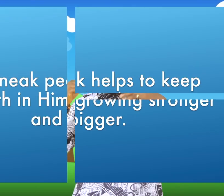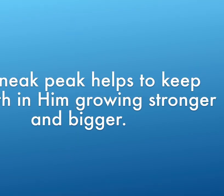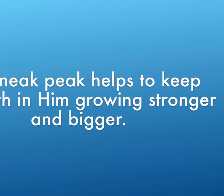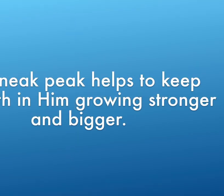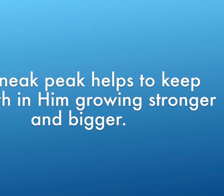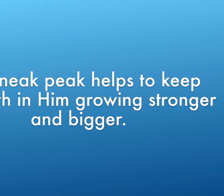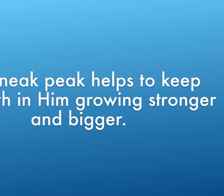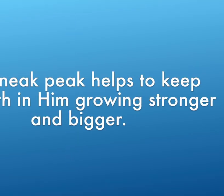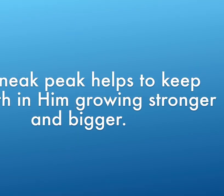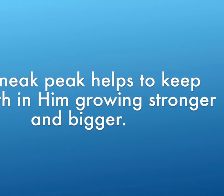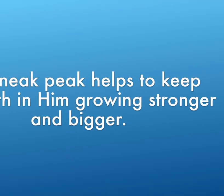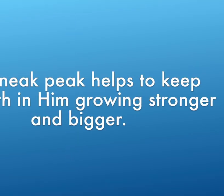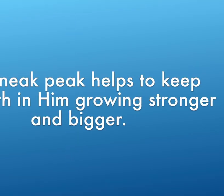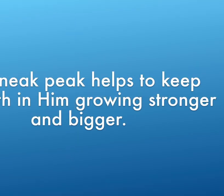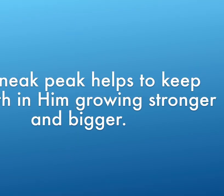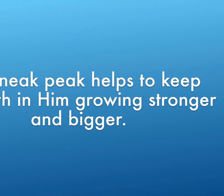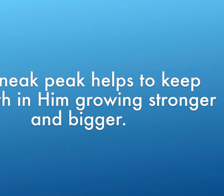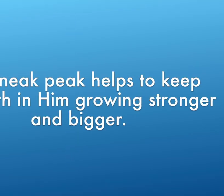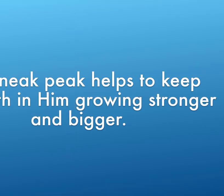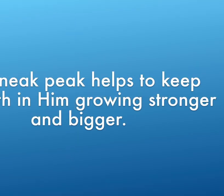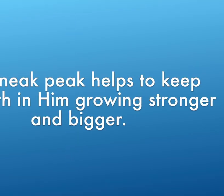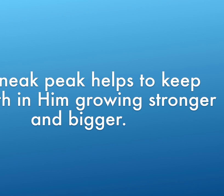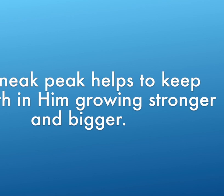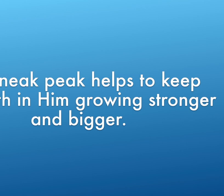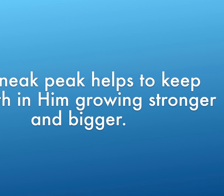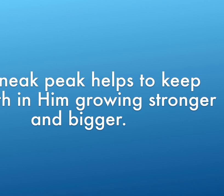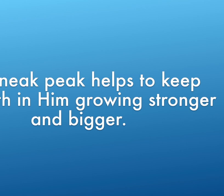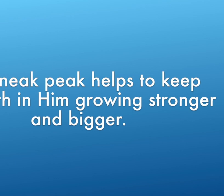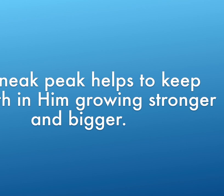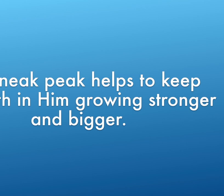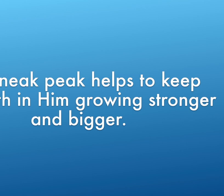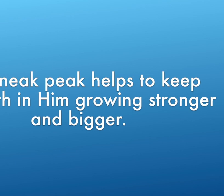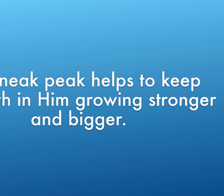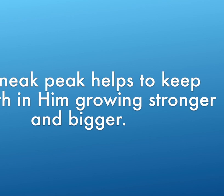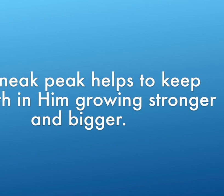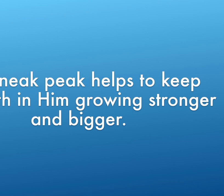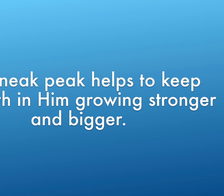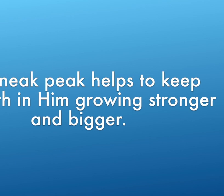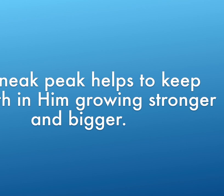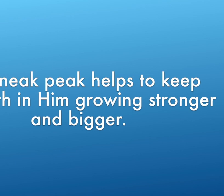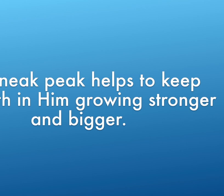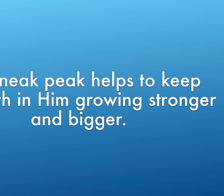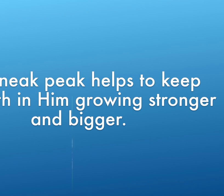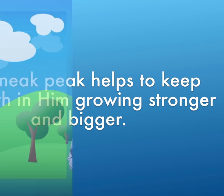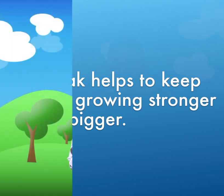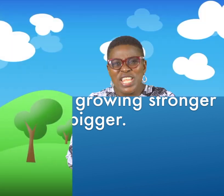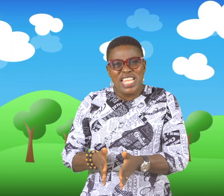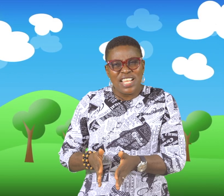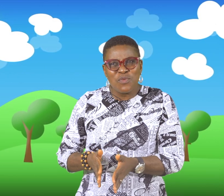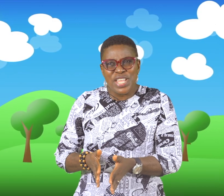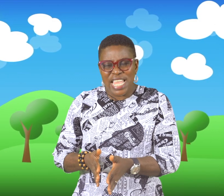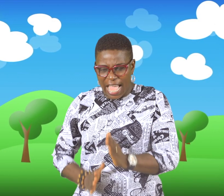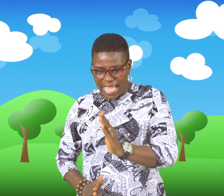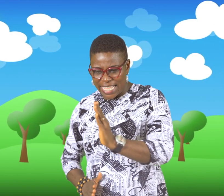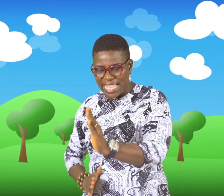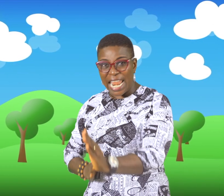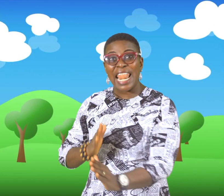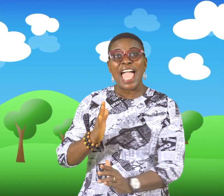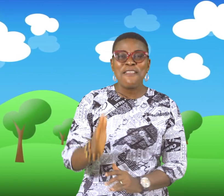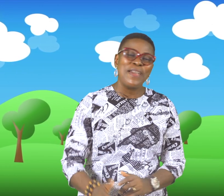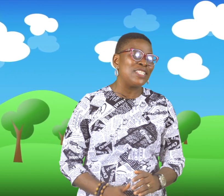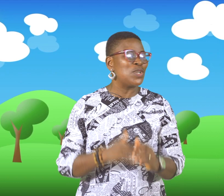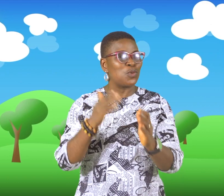faith in him growing stronger and bigger. Sometimes he just show it to us so that we are